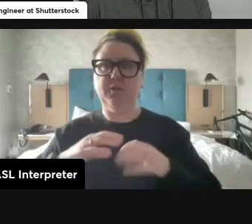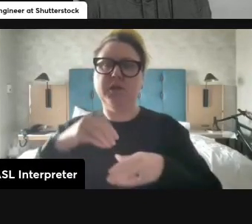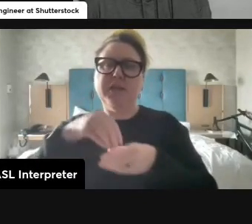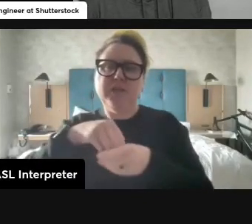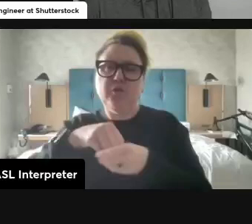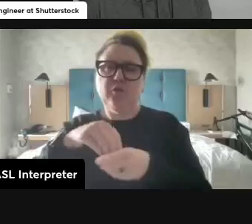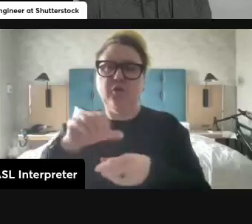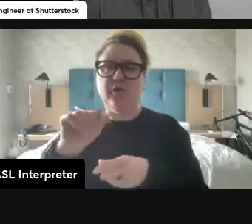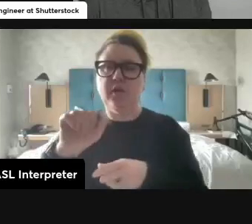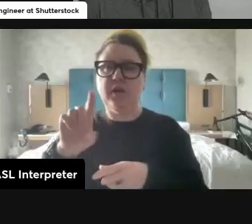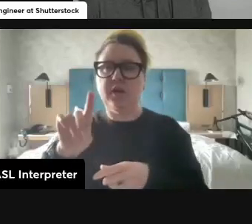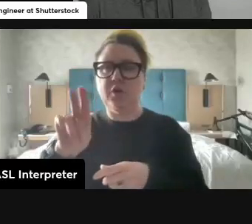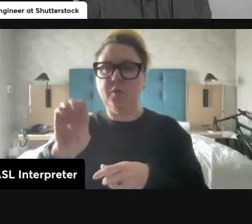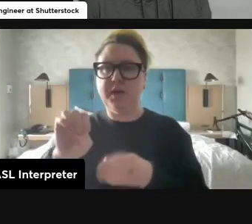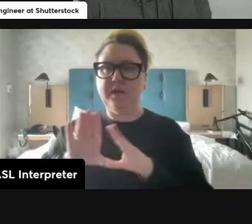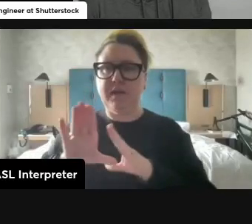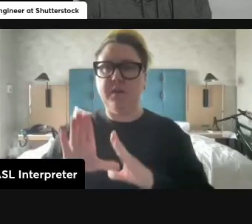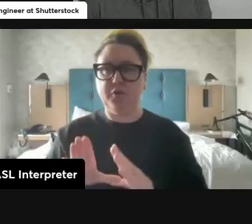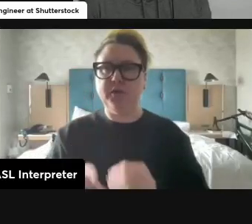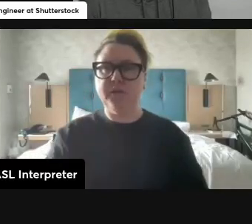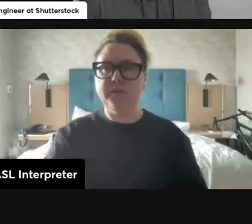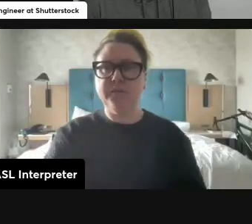developers.